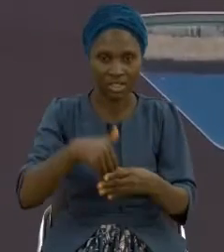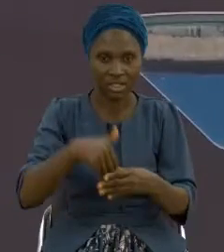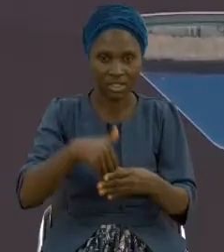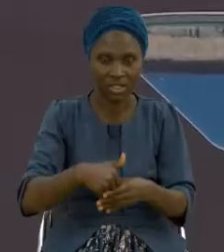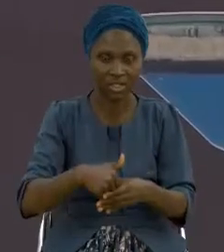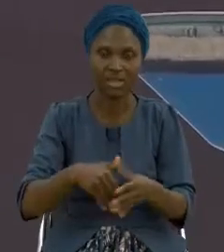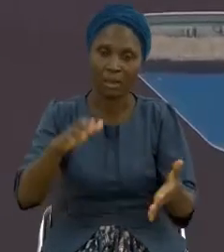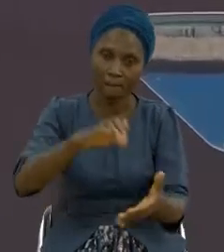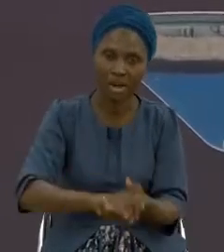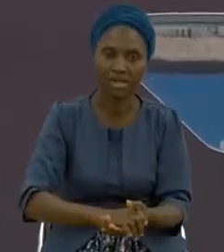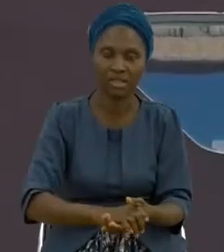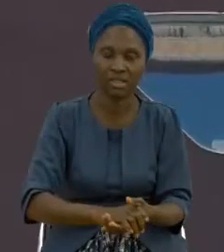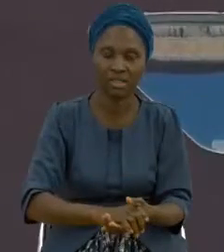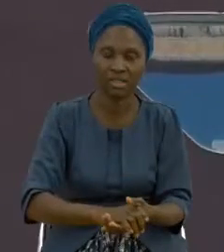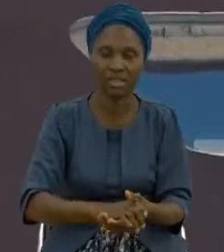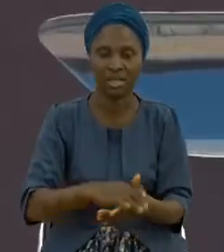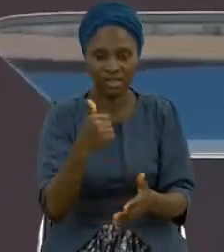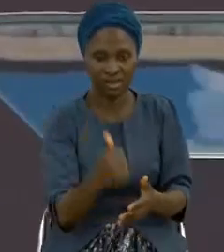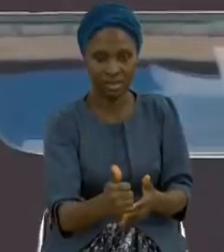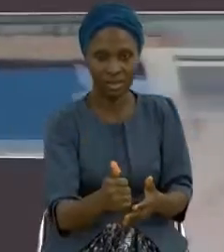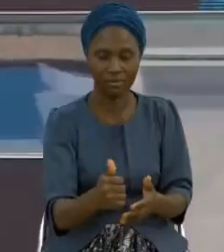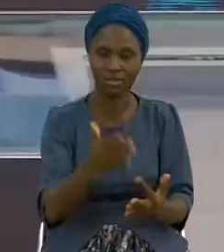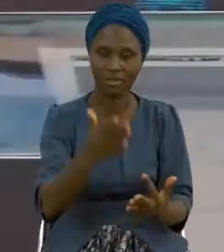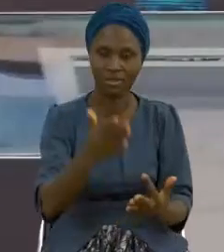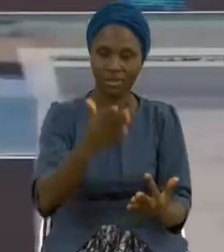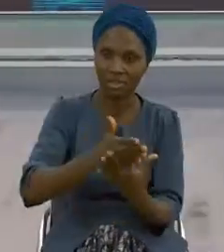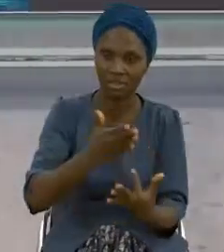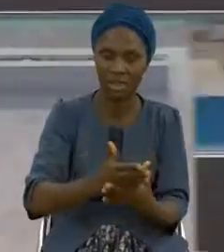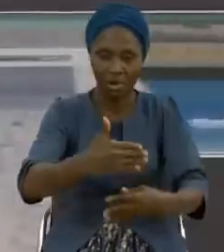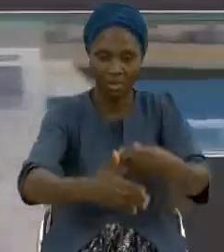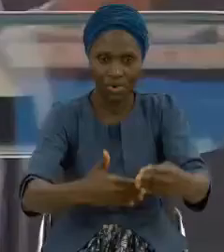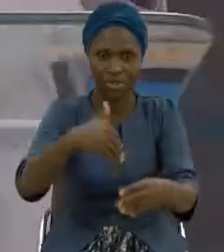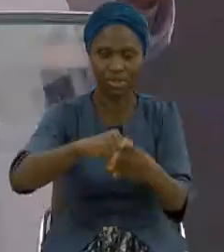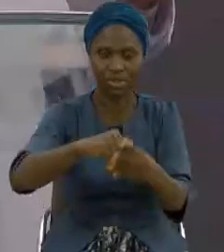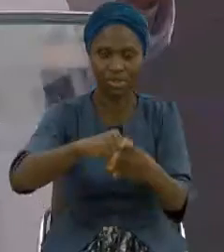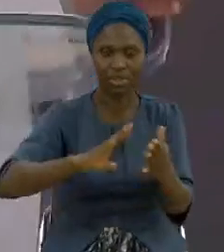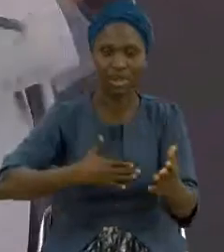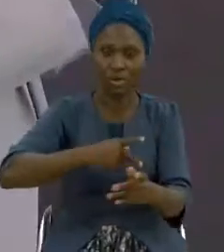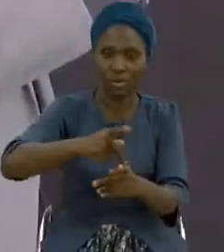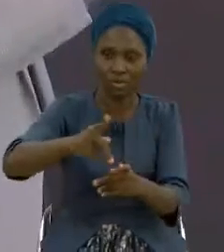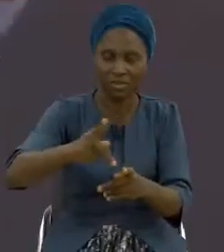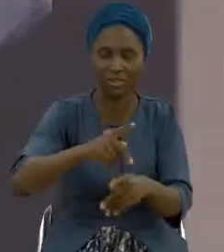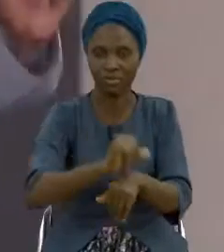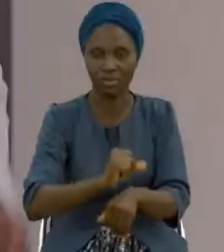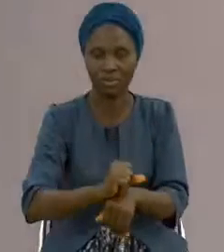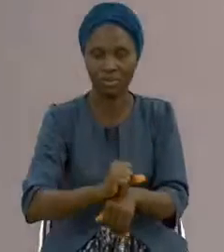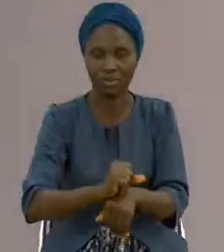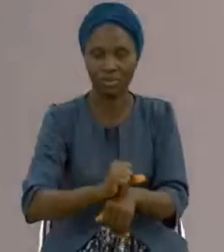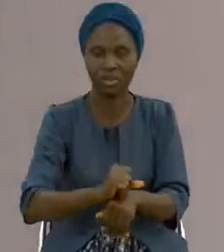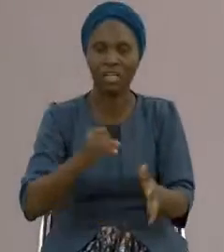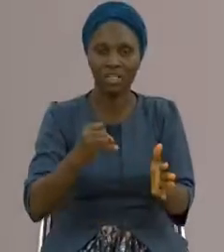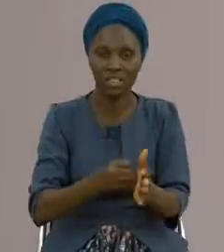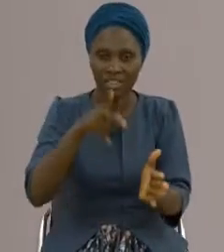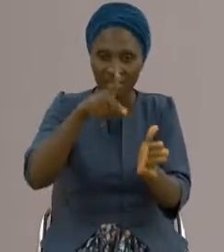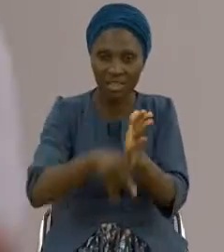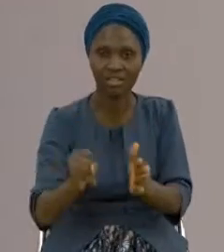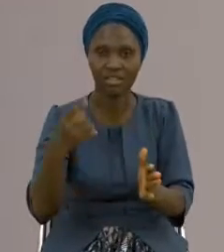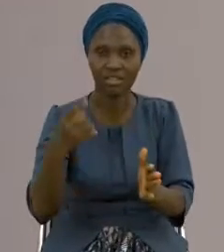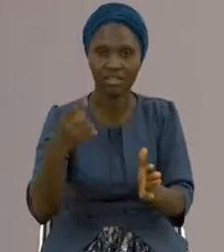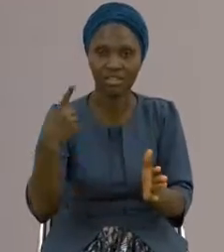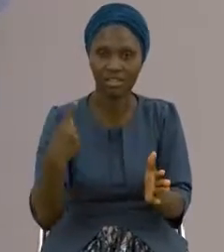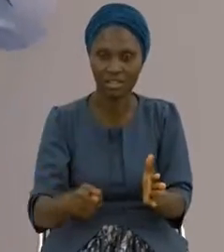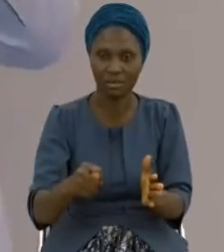profession, self. It kills the man with envy and jealousy,